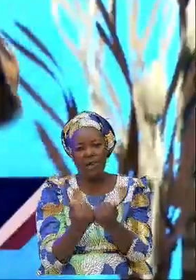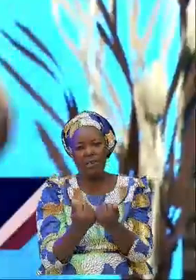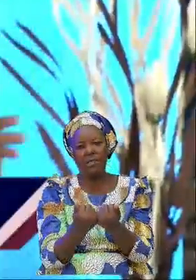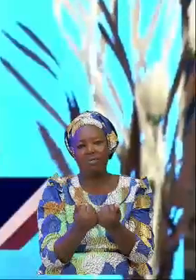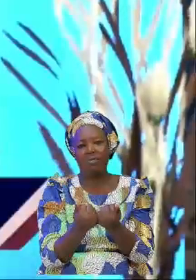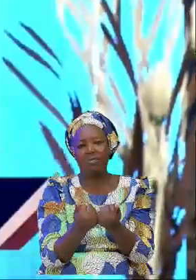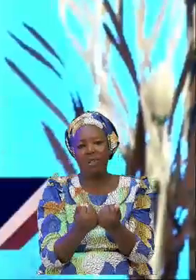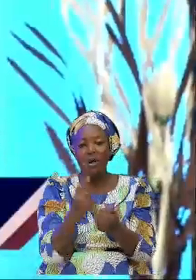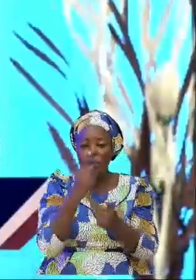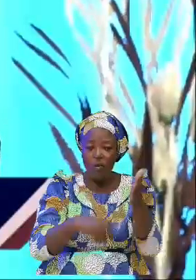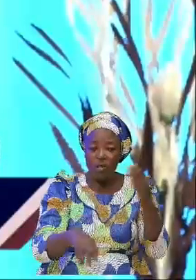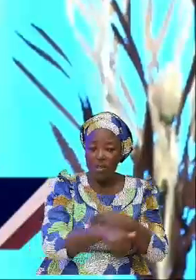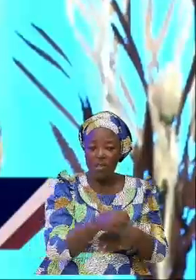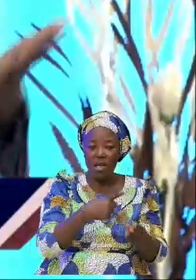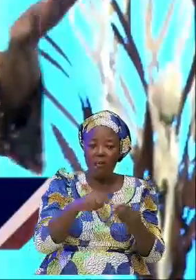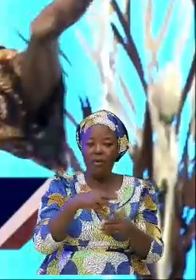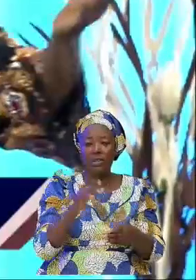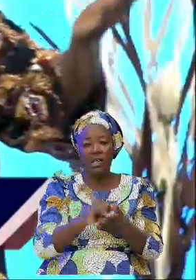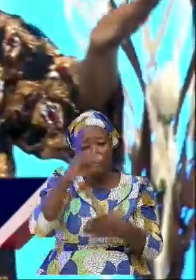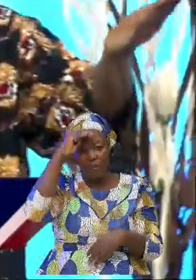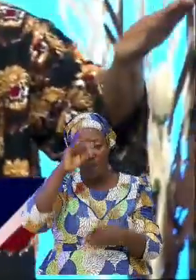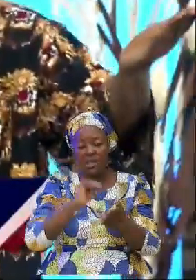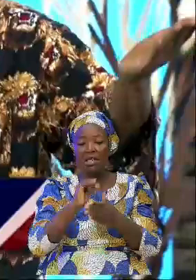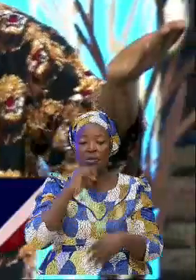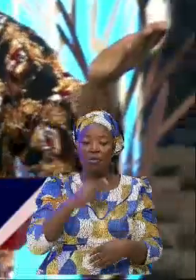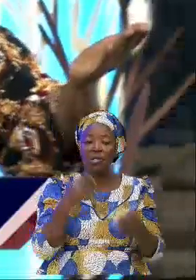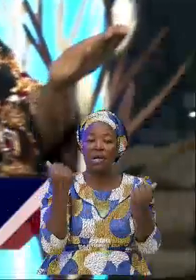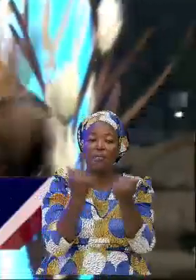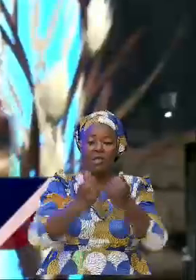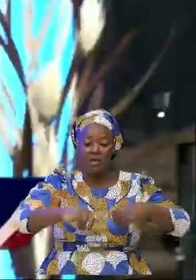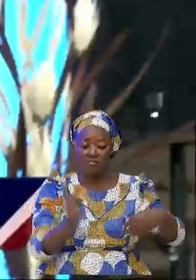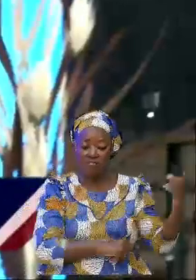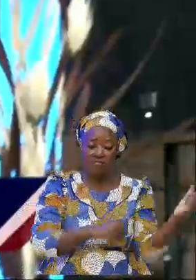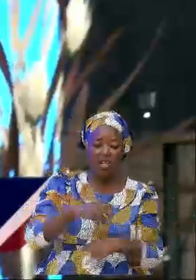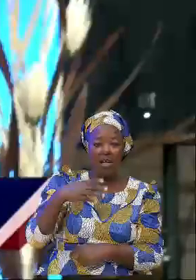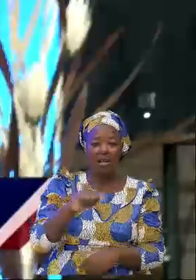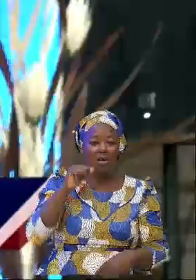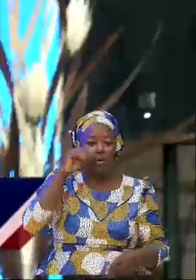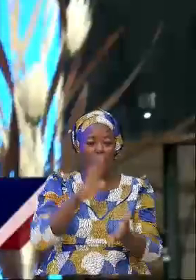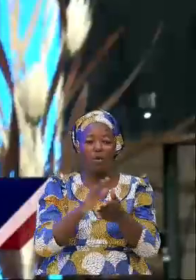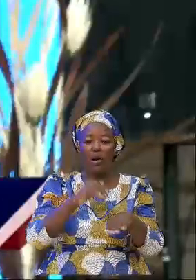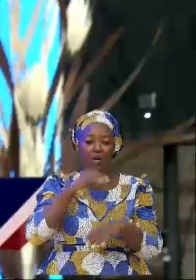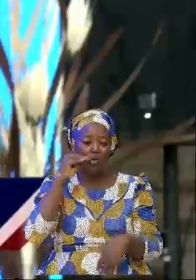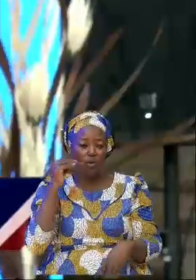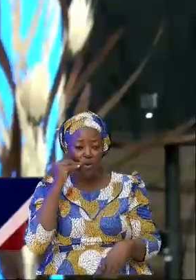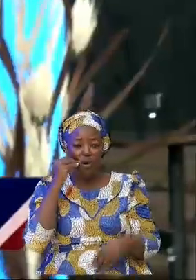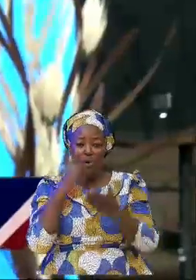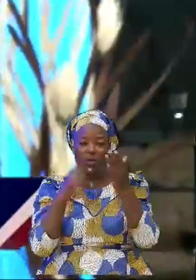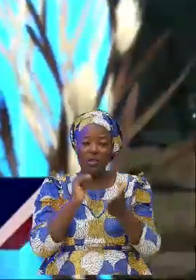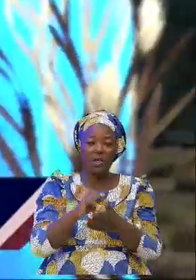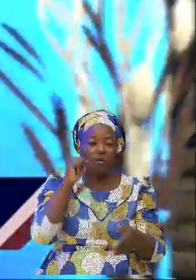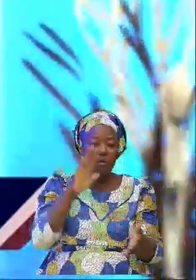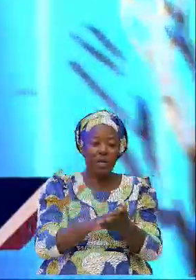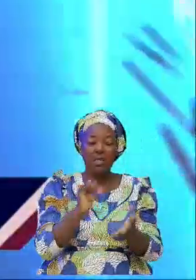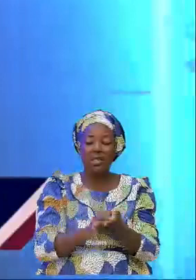bring strife. What about the man that is beating the wife at home? What about the